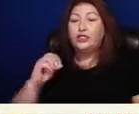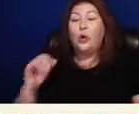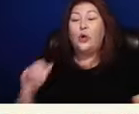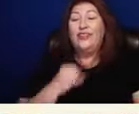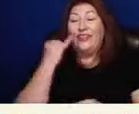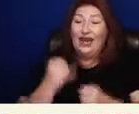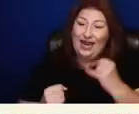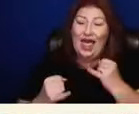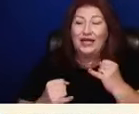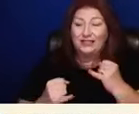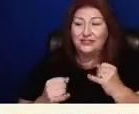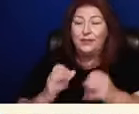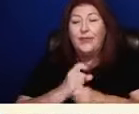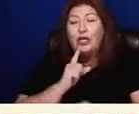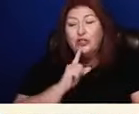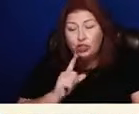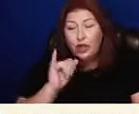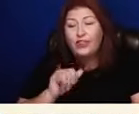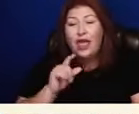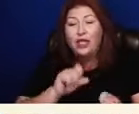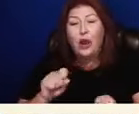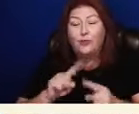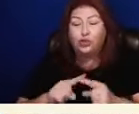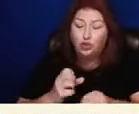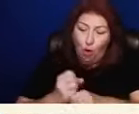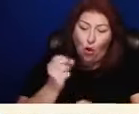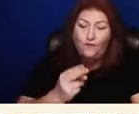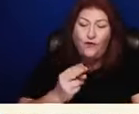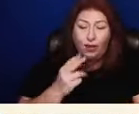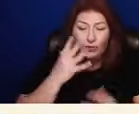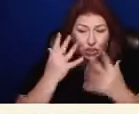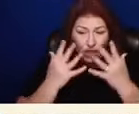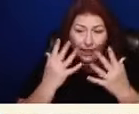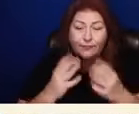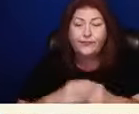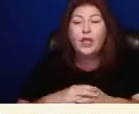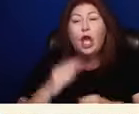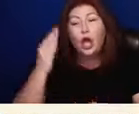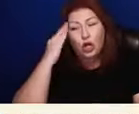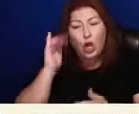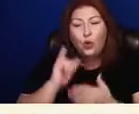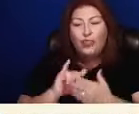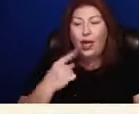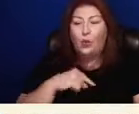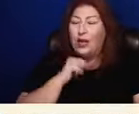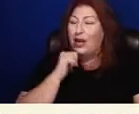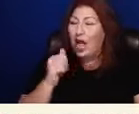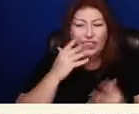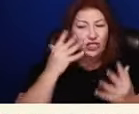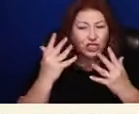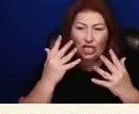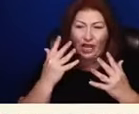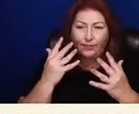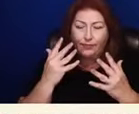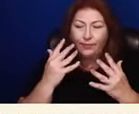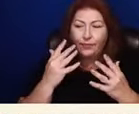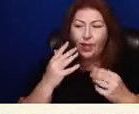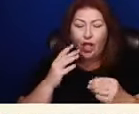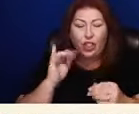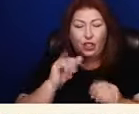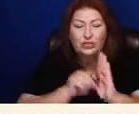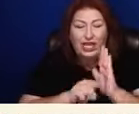step in making sure that we're able to overcome shame, know that we're not our shame, and live free from those negative messages